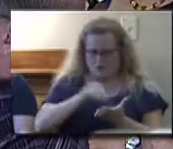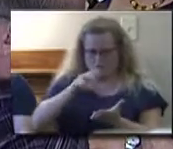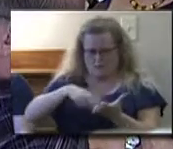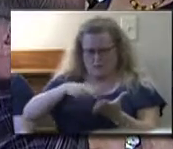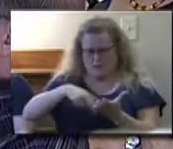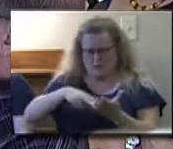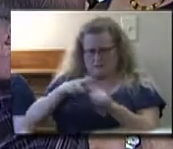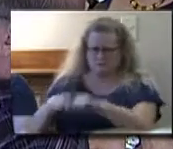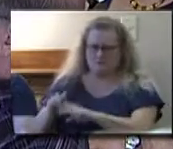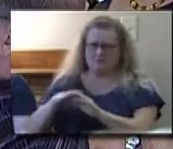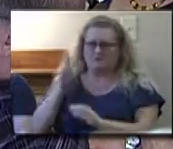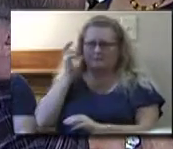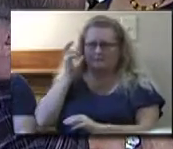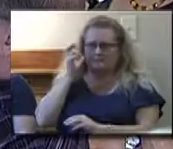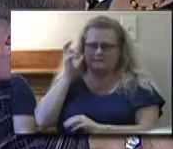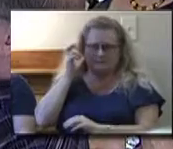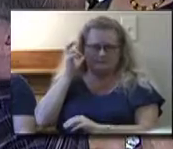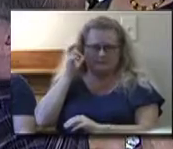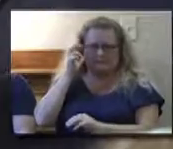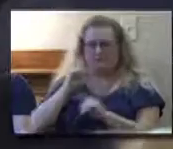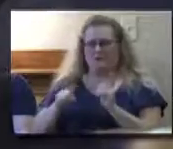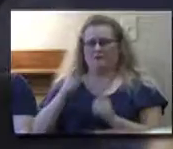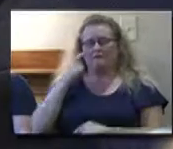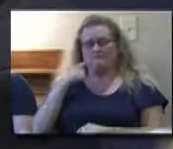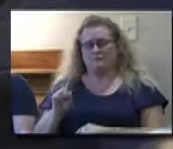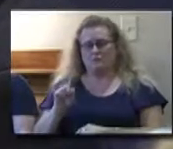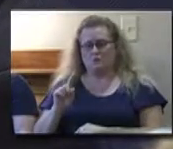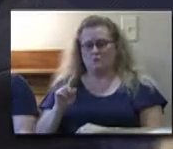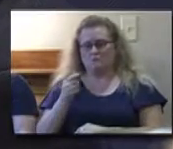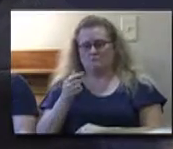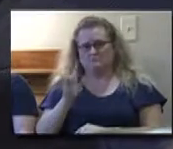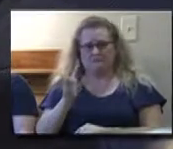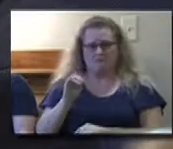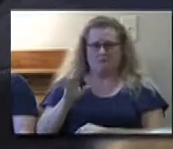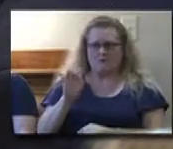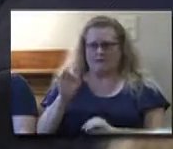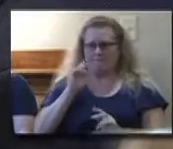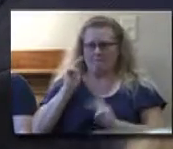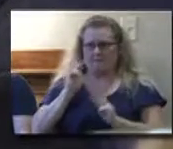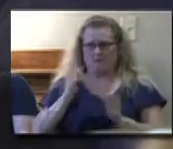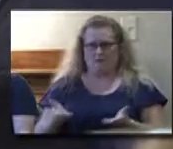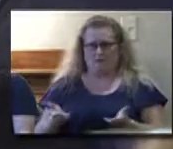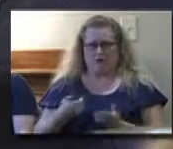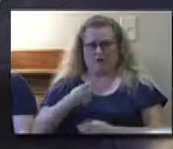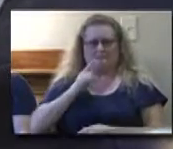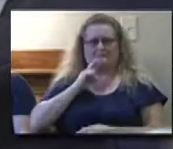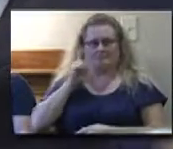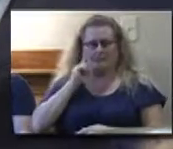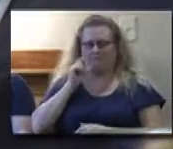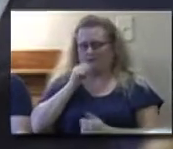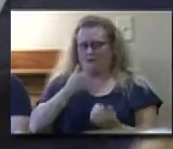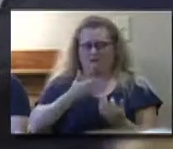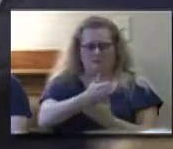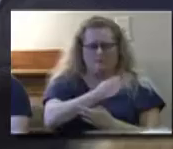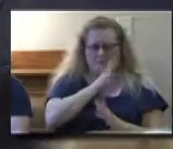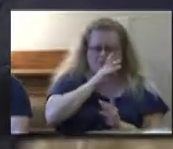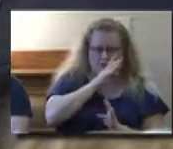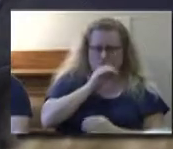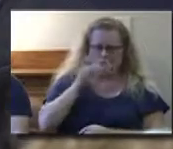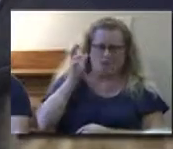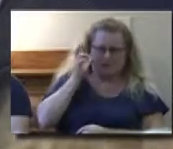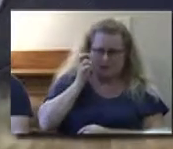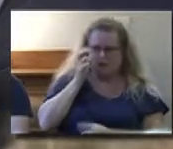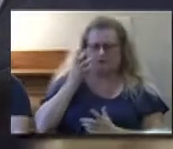sound. But for about 7 or 8 people in this room who are deaf, it's not through speech or hearing, it's through